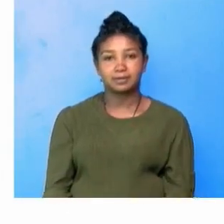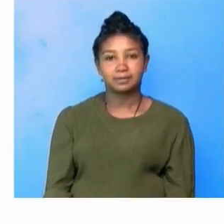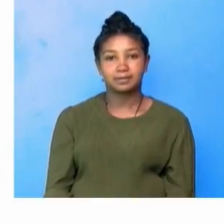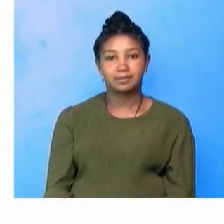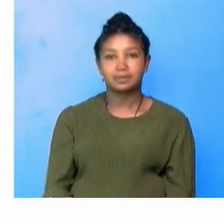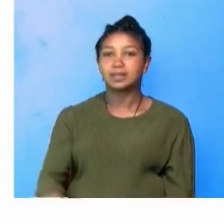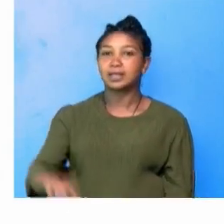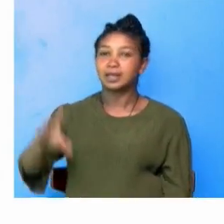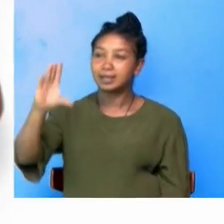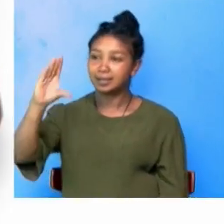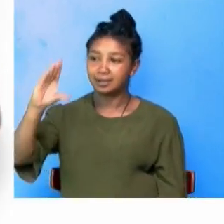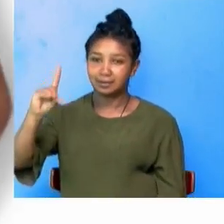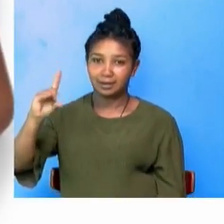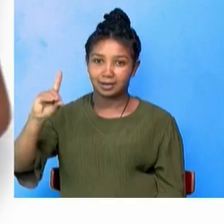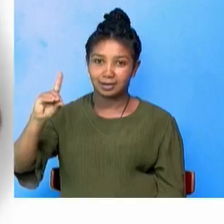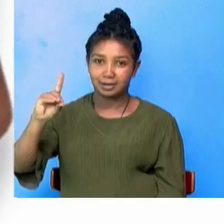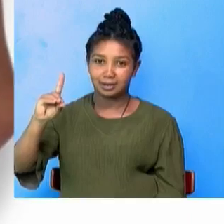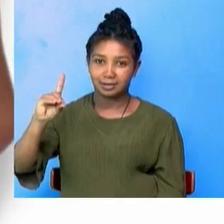D,